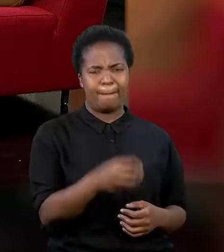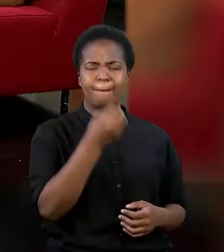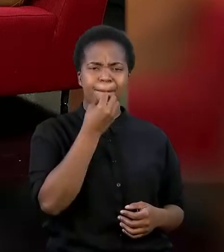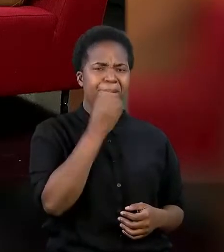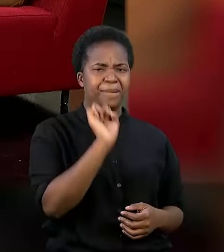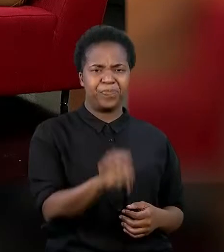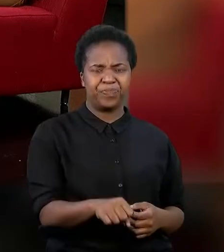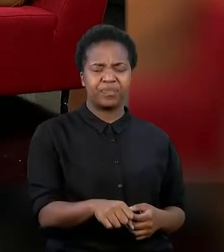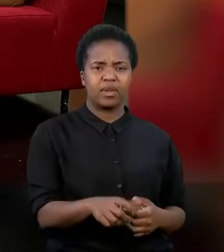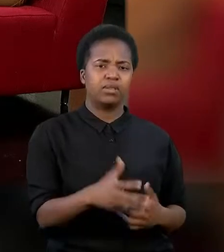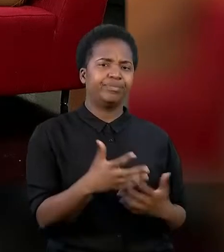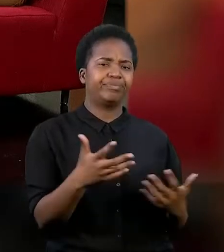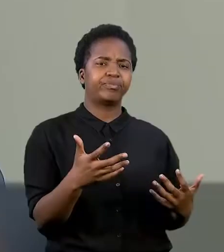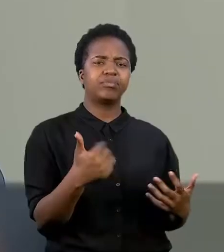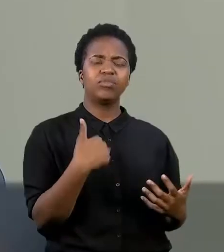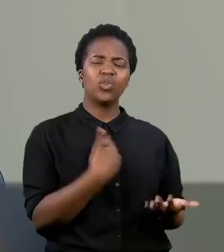diet should be